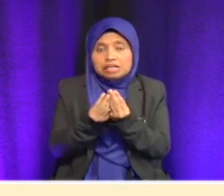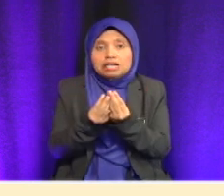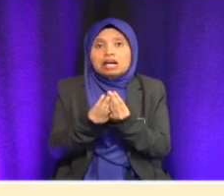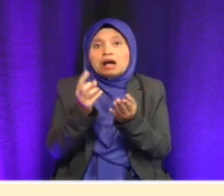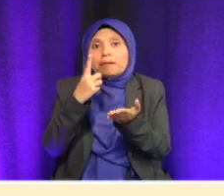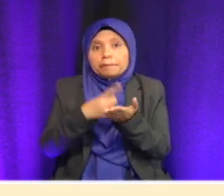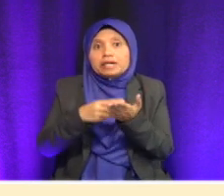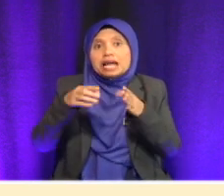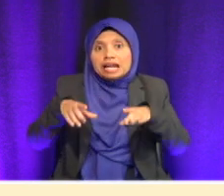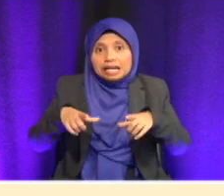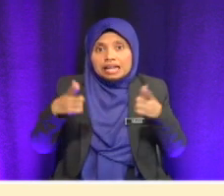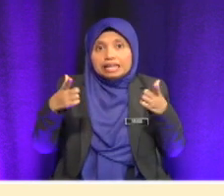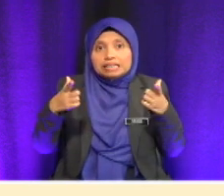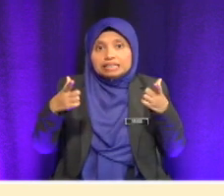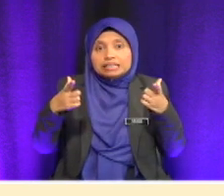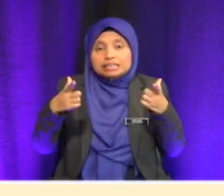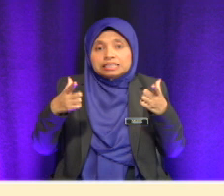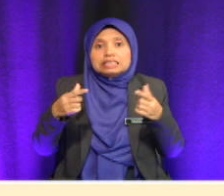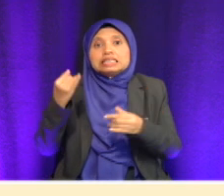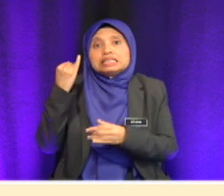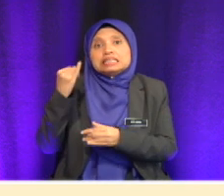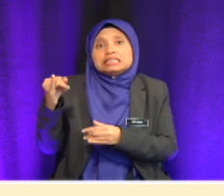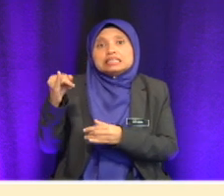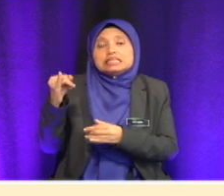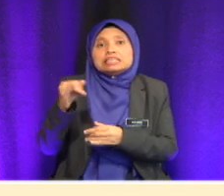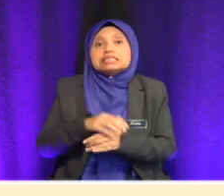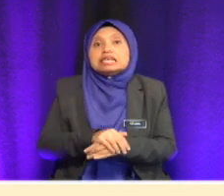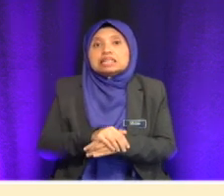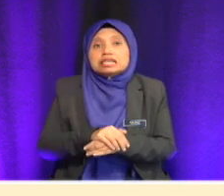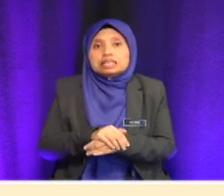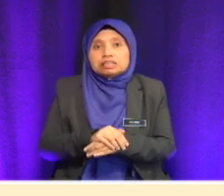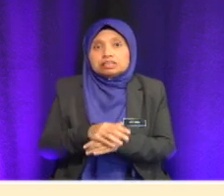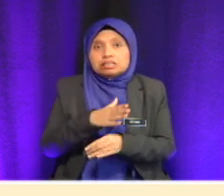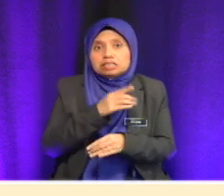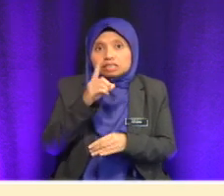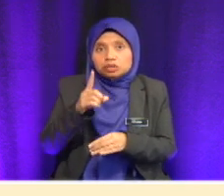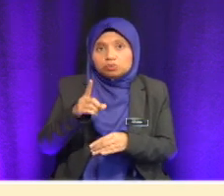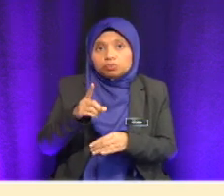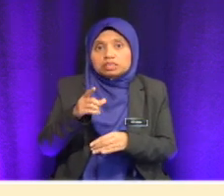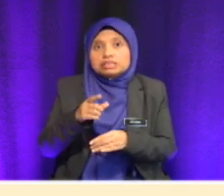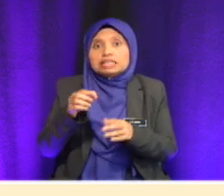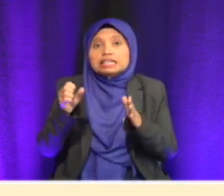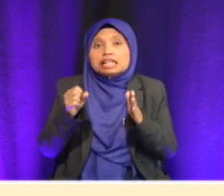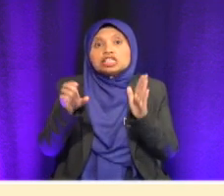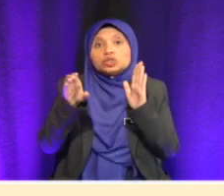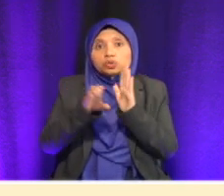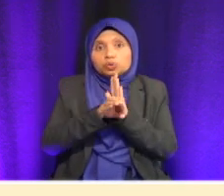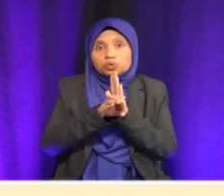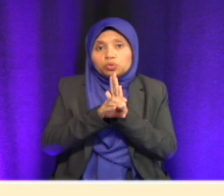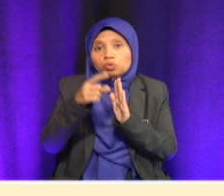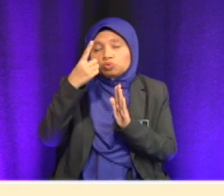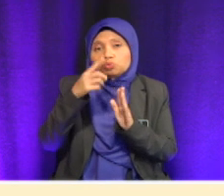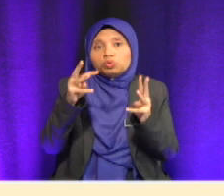can see, so the one on the right side is the reading text today. All right. Okay, and the one on the left is the sample. Okay, so for